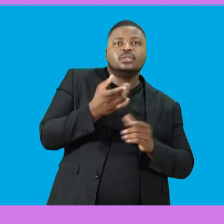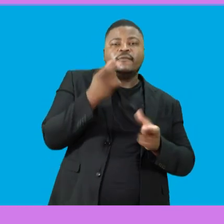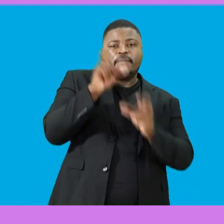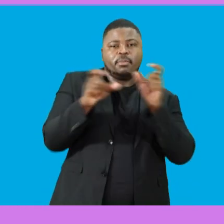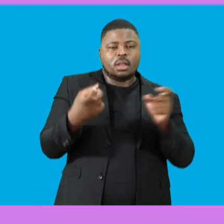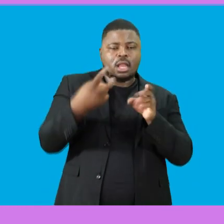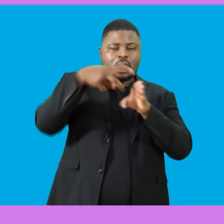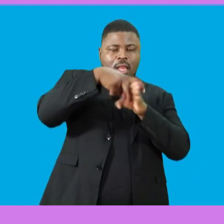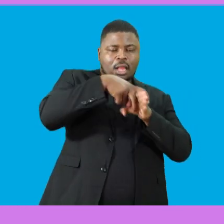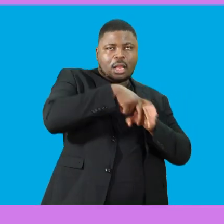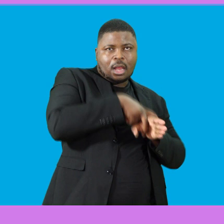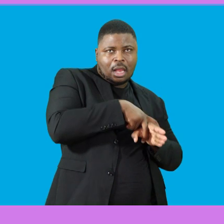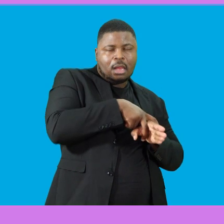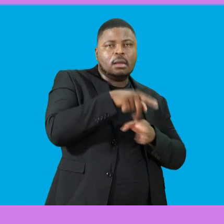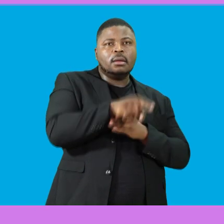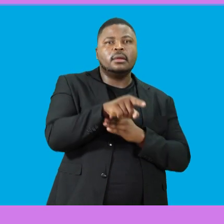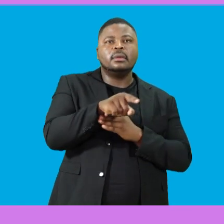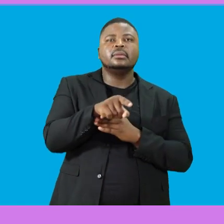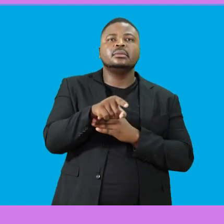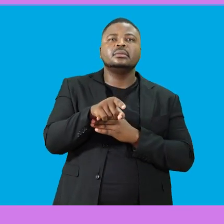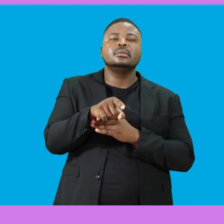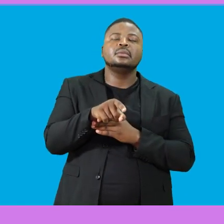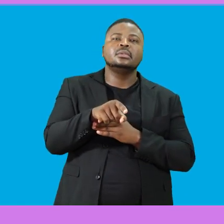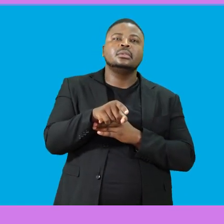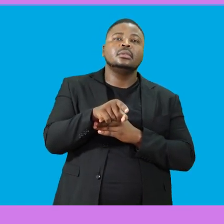in number of people